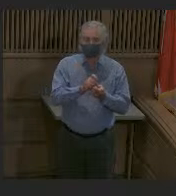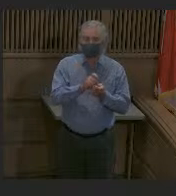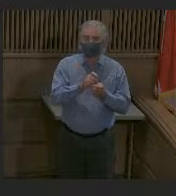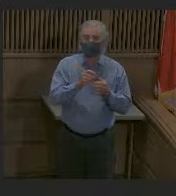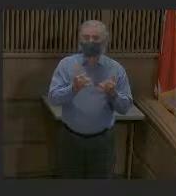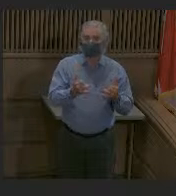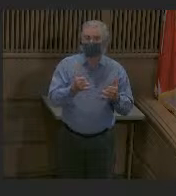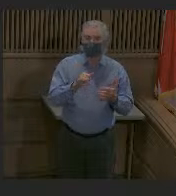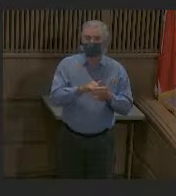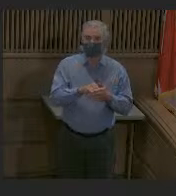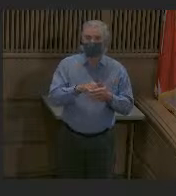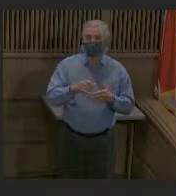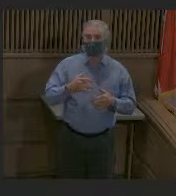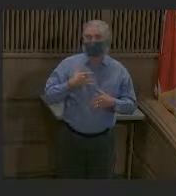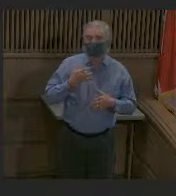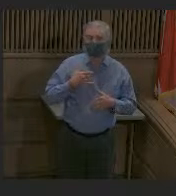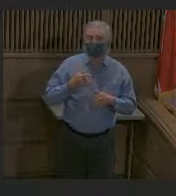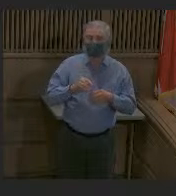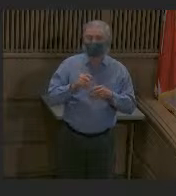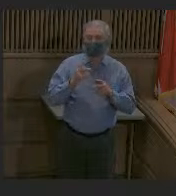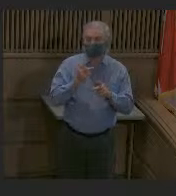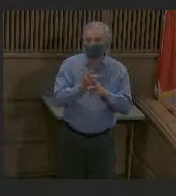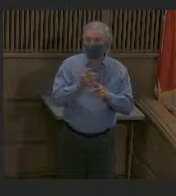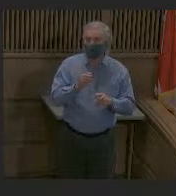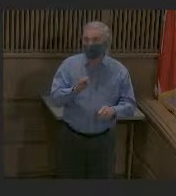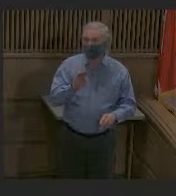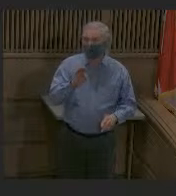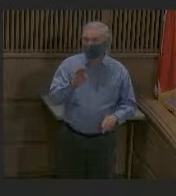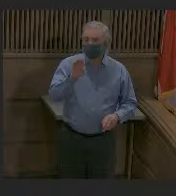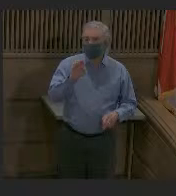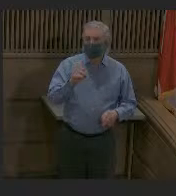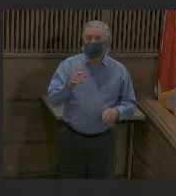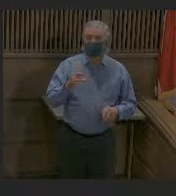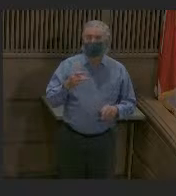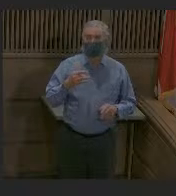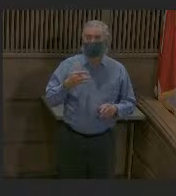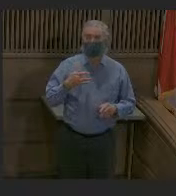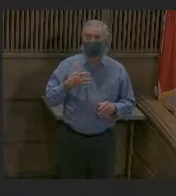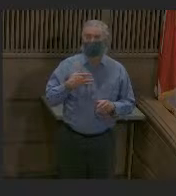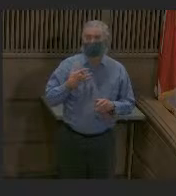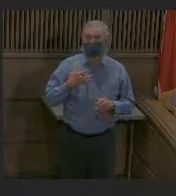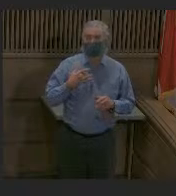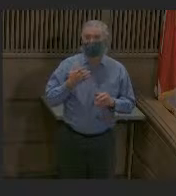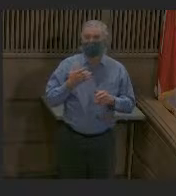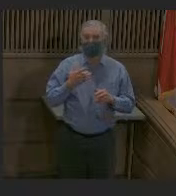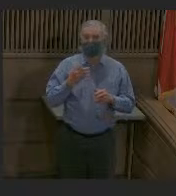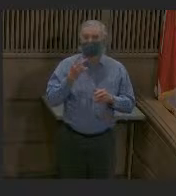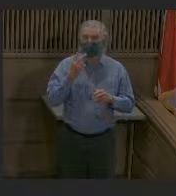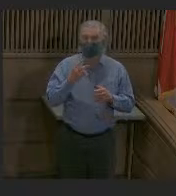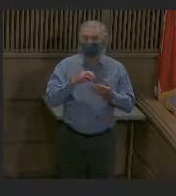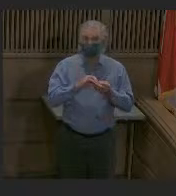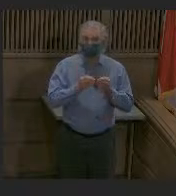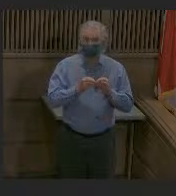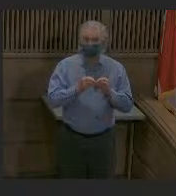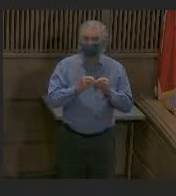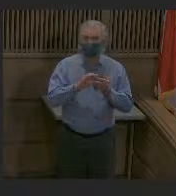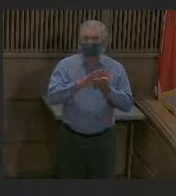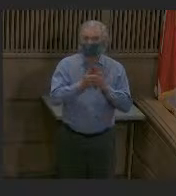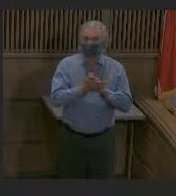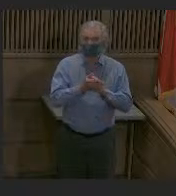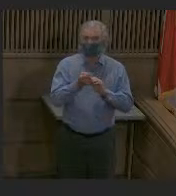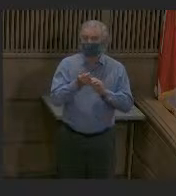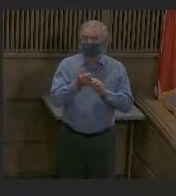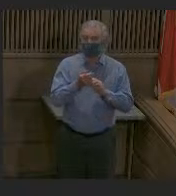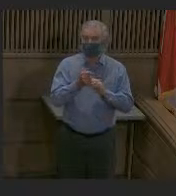trend, but we are seeing some signs of plateauing following the Christmas holidays. It is